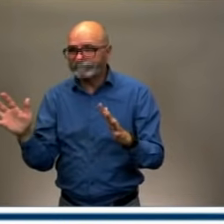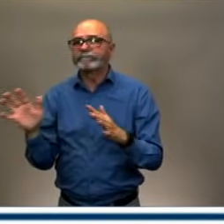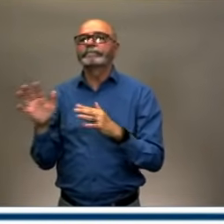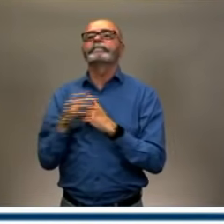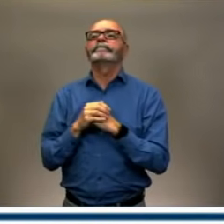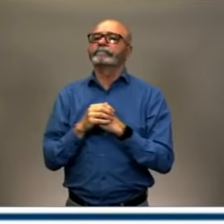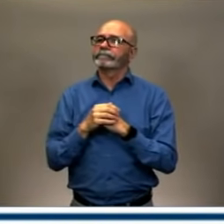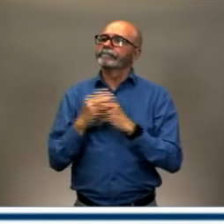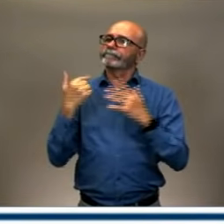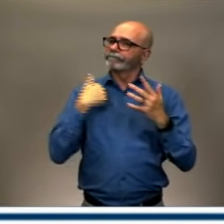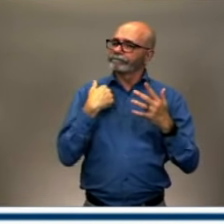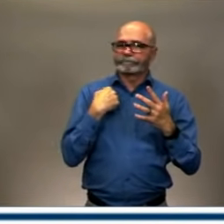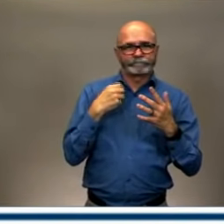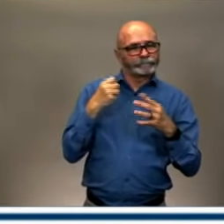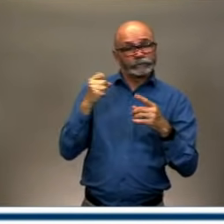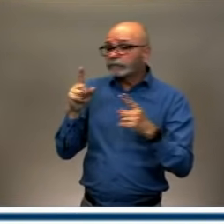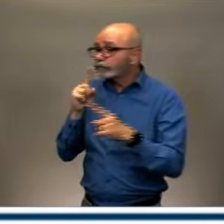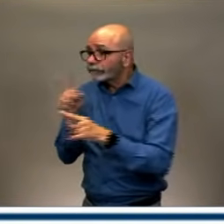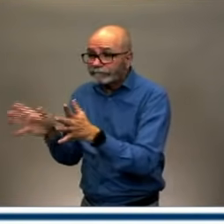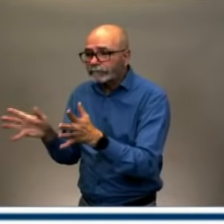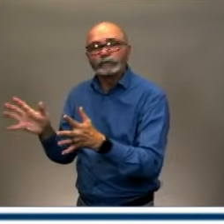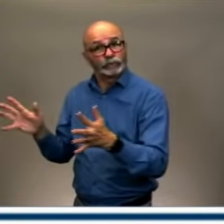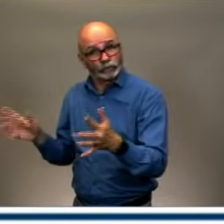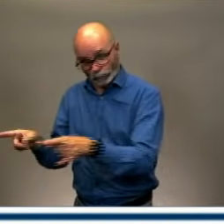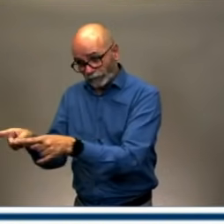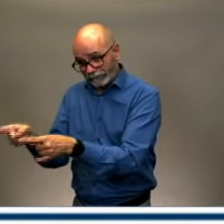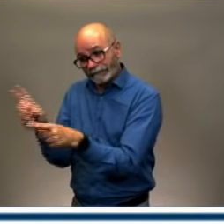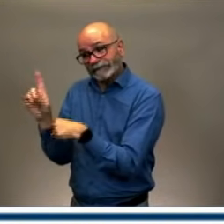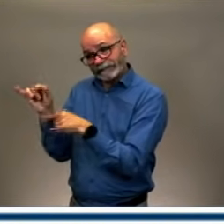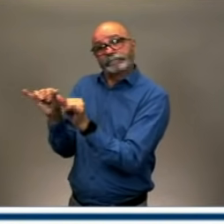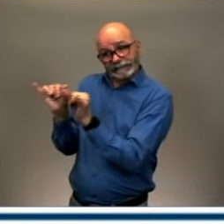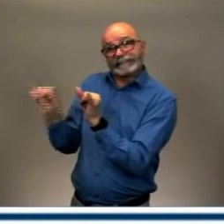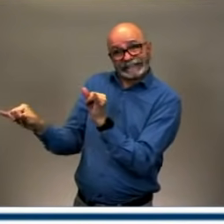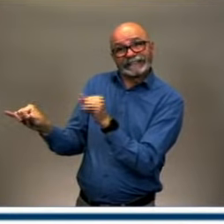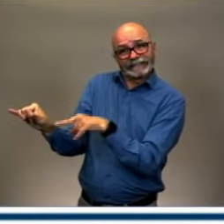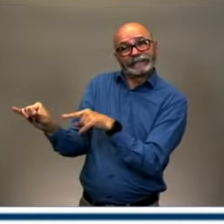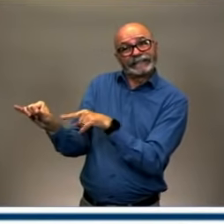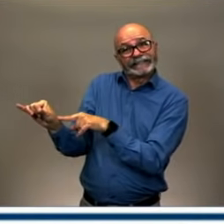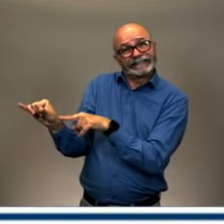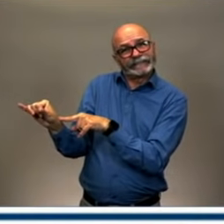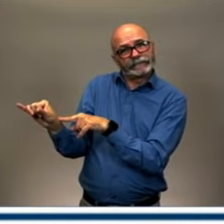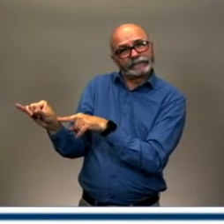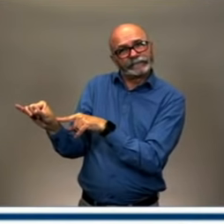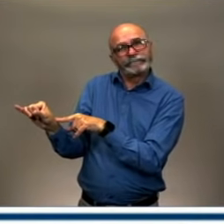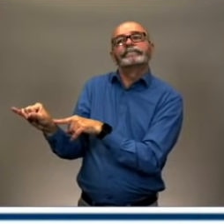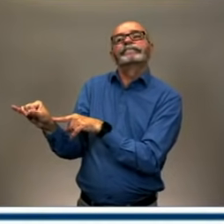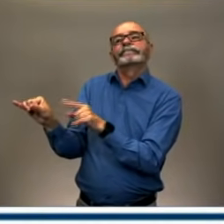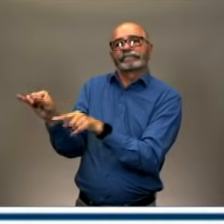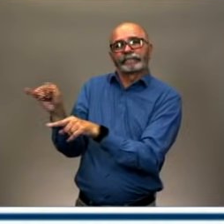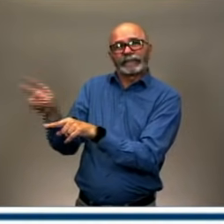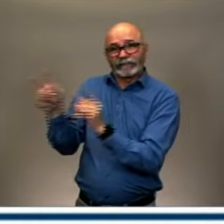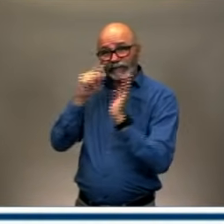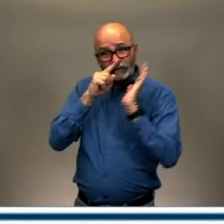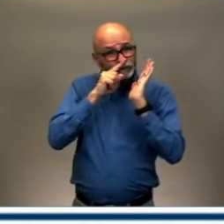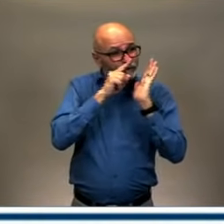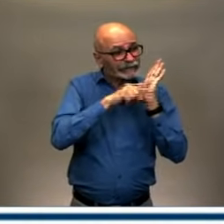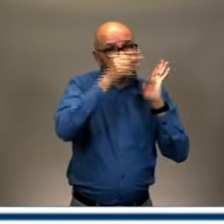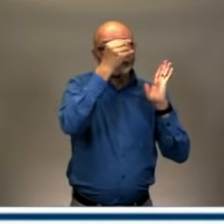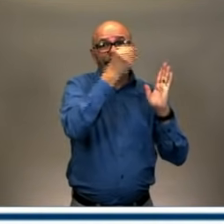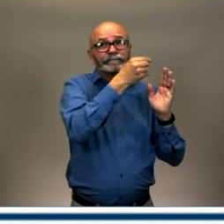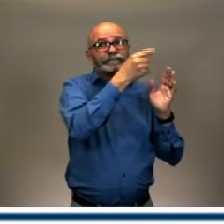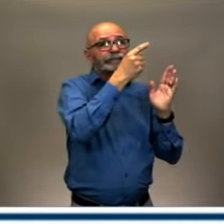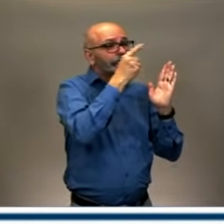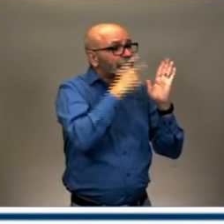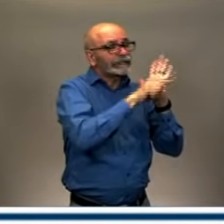strongly encouraging any students under quarantine to do the daily digital check-in that they have to do